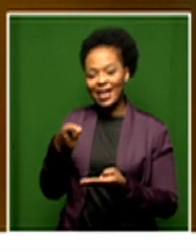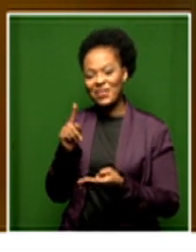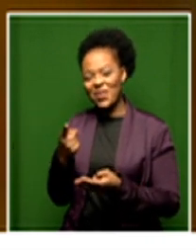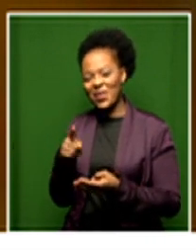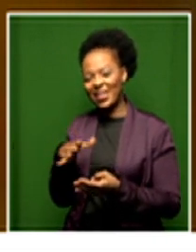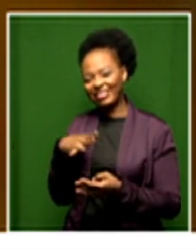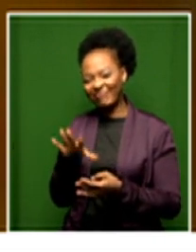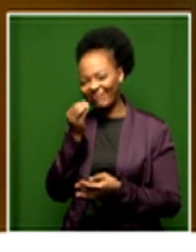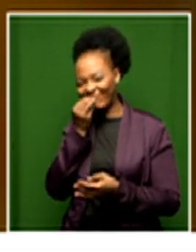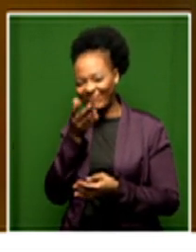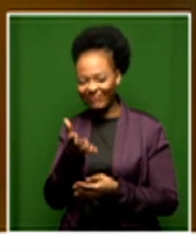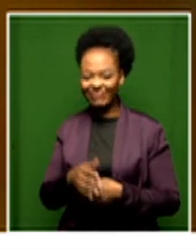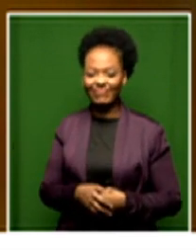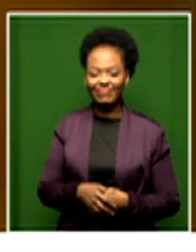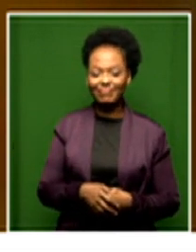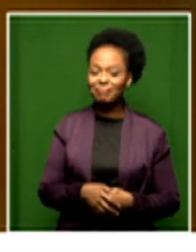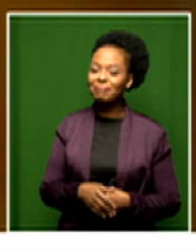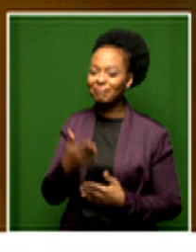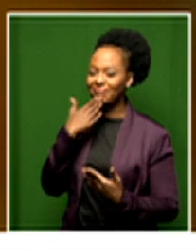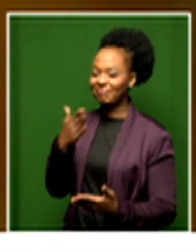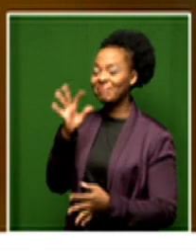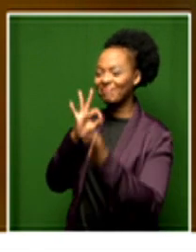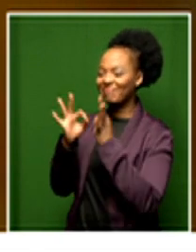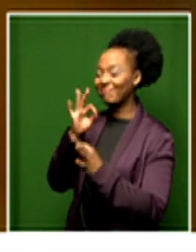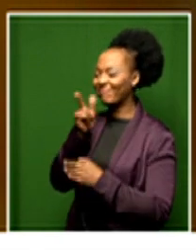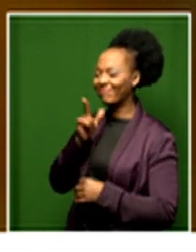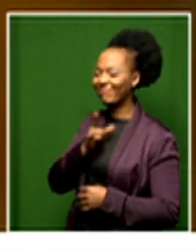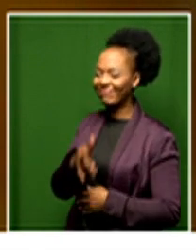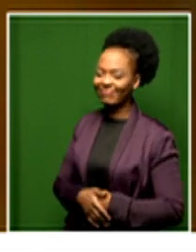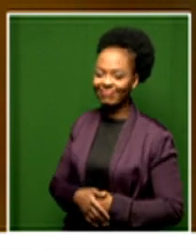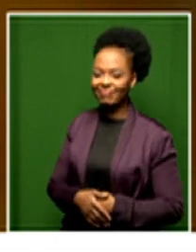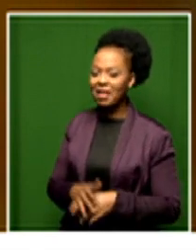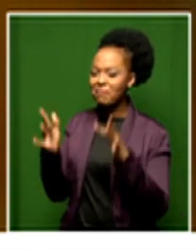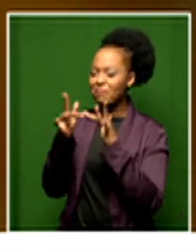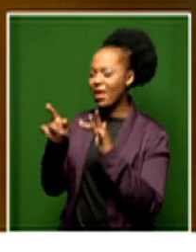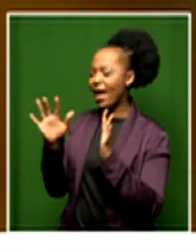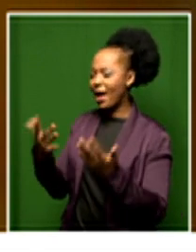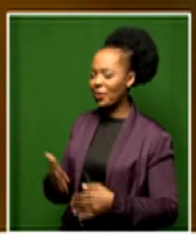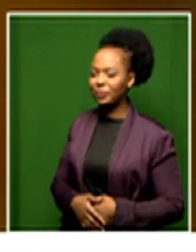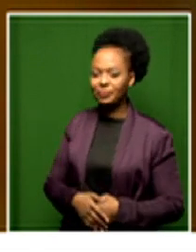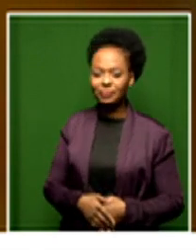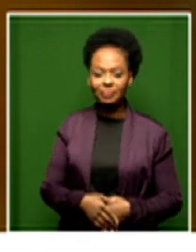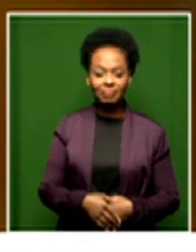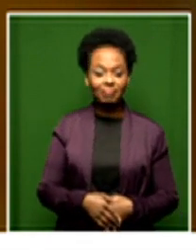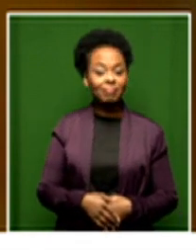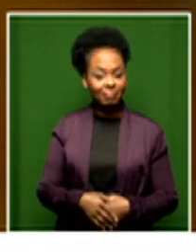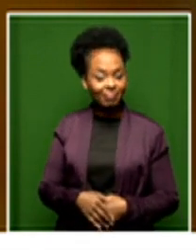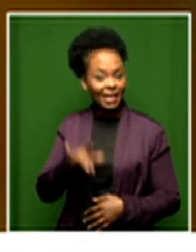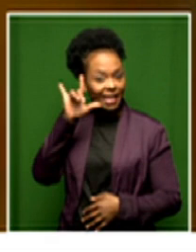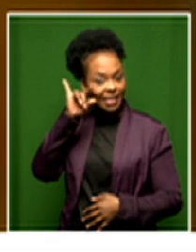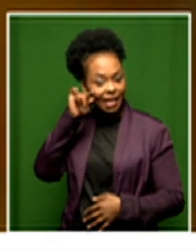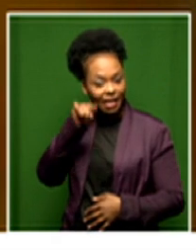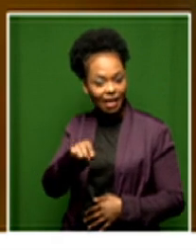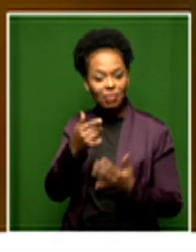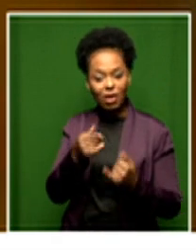right, Linda. Great chatting to you, man. Where can people find you on social media? On Instagram, I'm at Chef Linda Mnikathi,